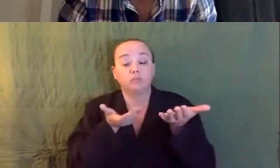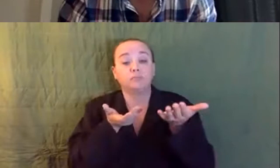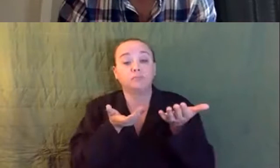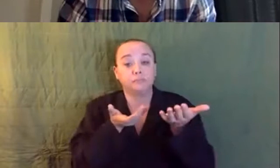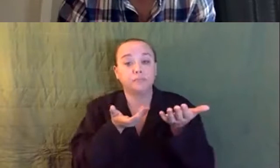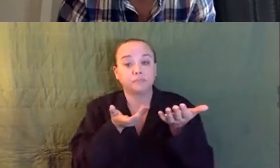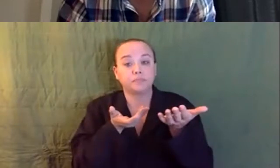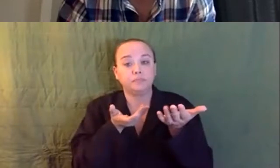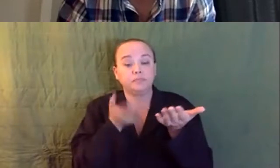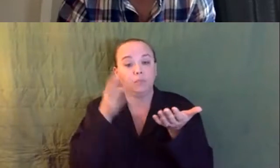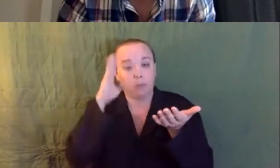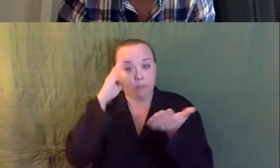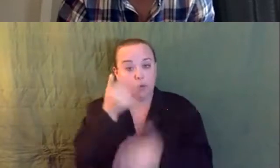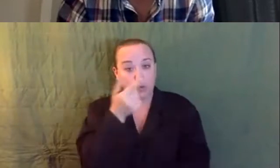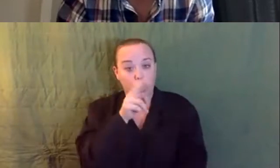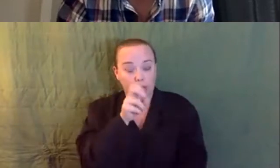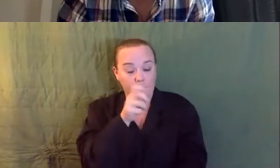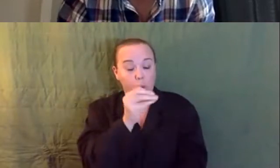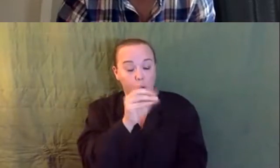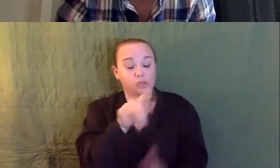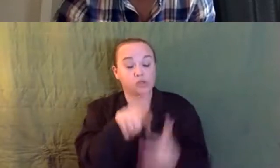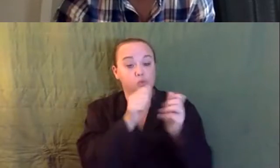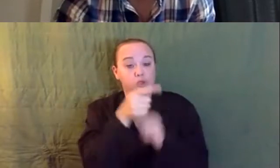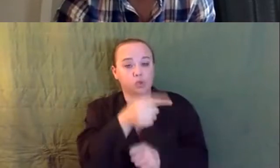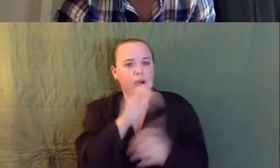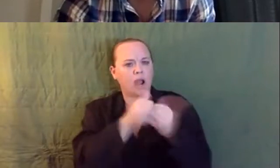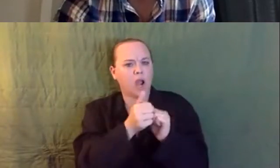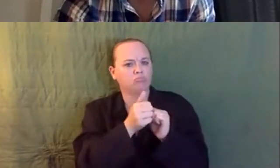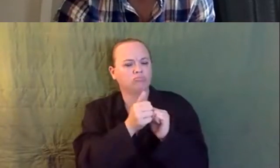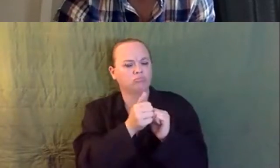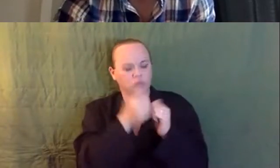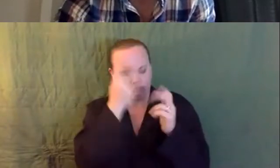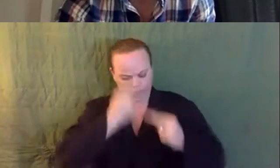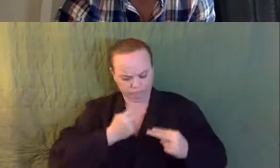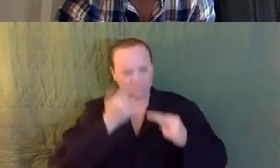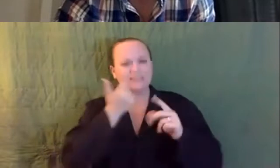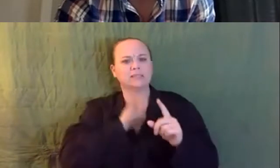and Mr. Gregory, we will start with you. How do you see yourself being a role model for kids or